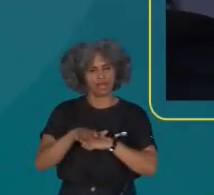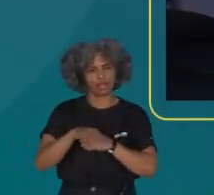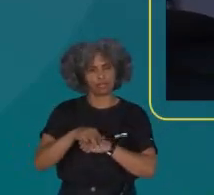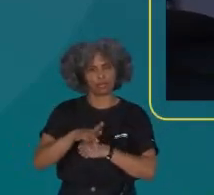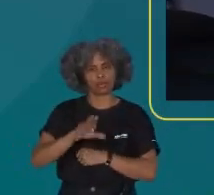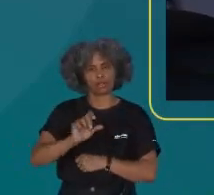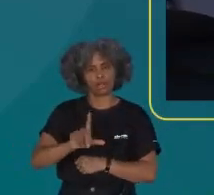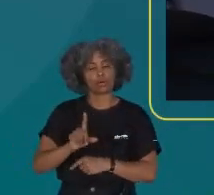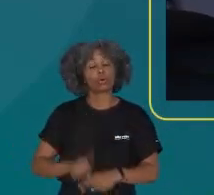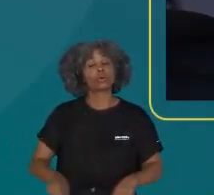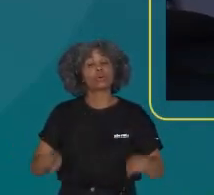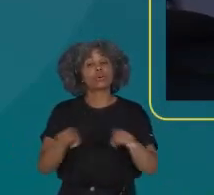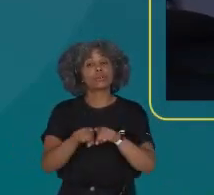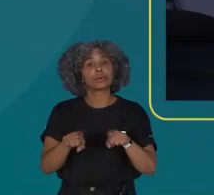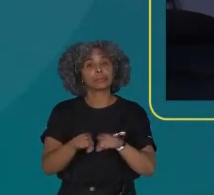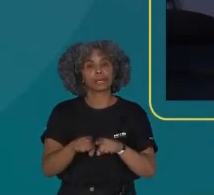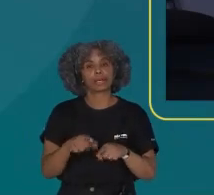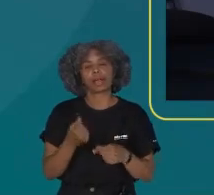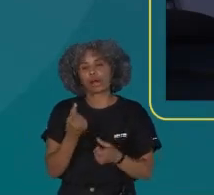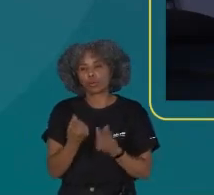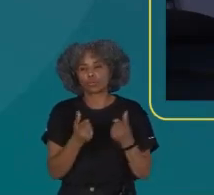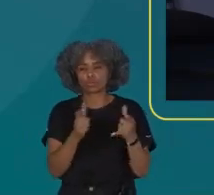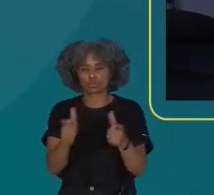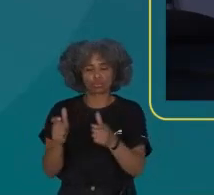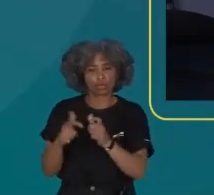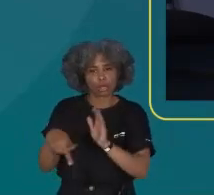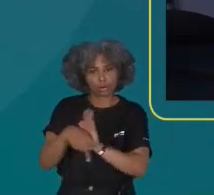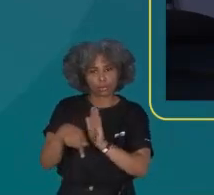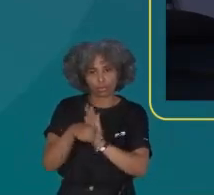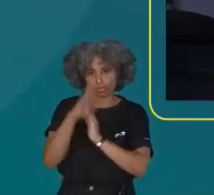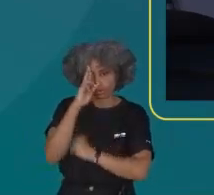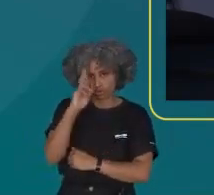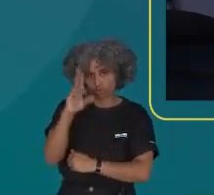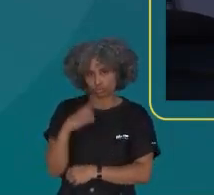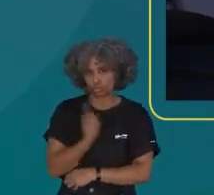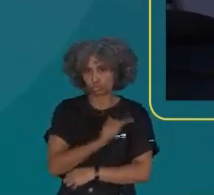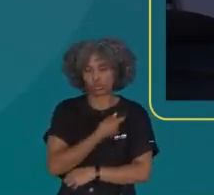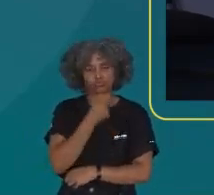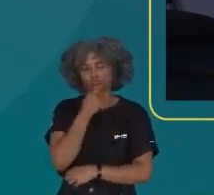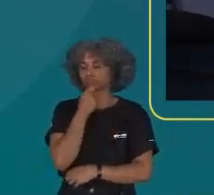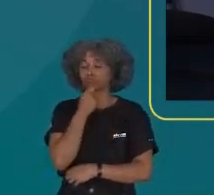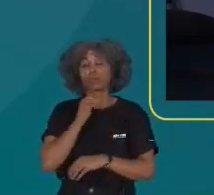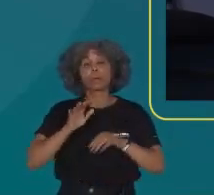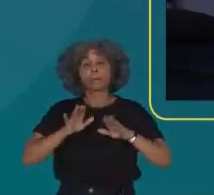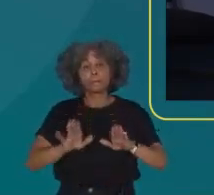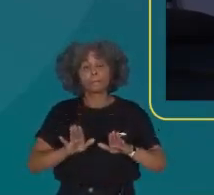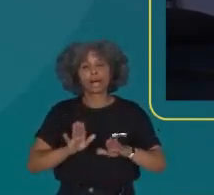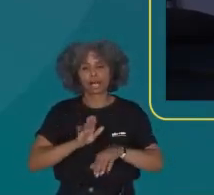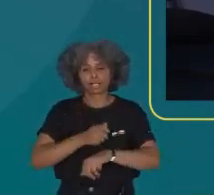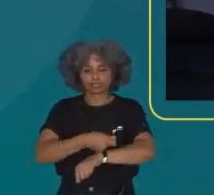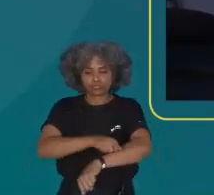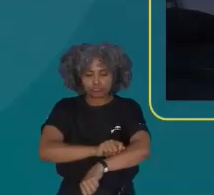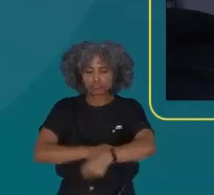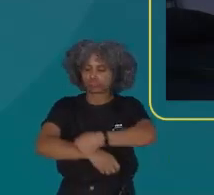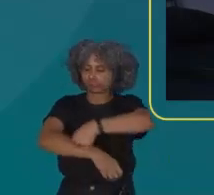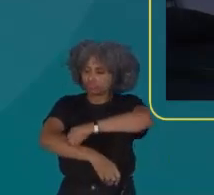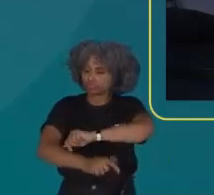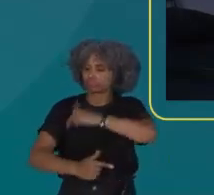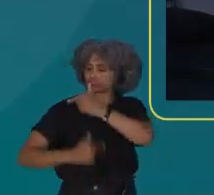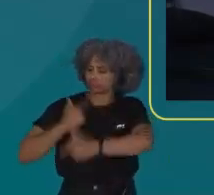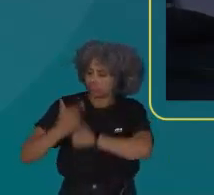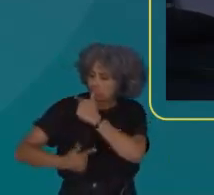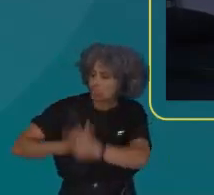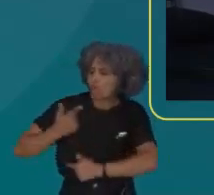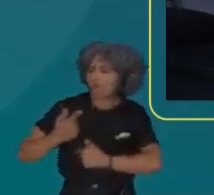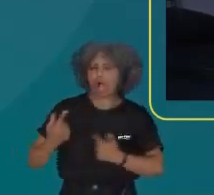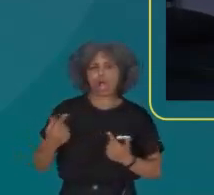that we don't own. So again, we are working with institution, with government, with